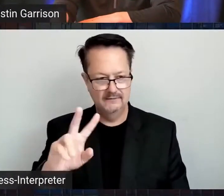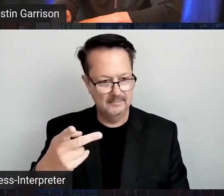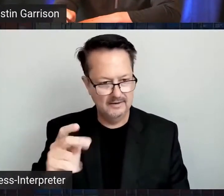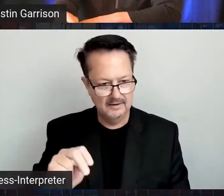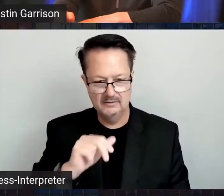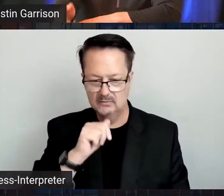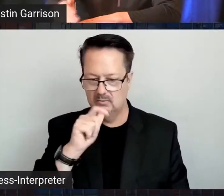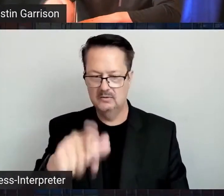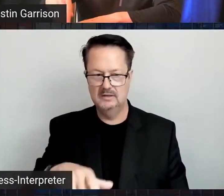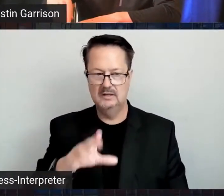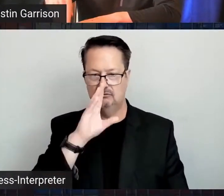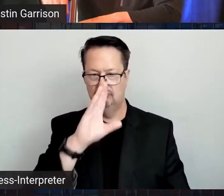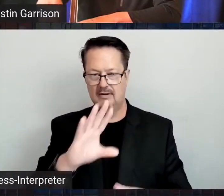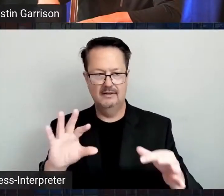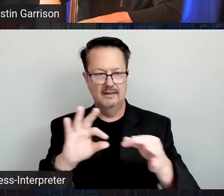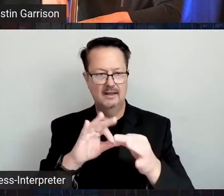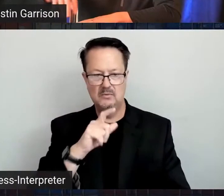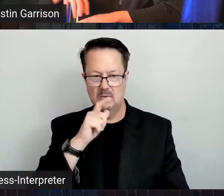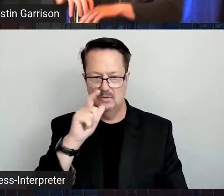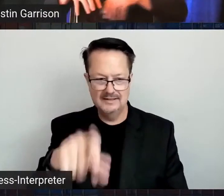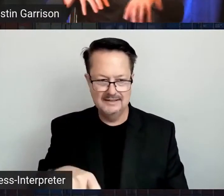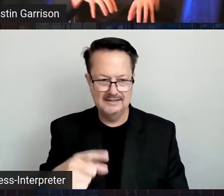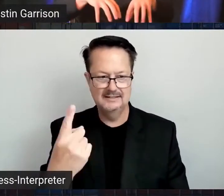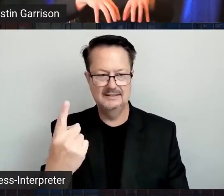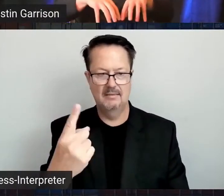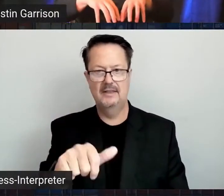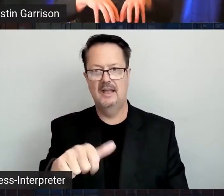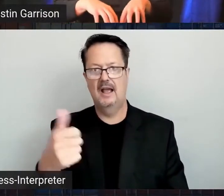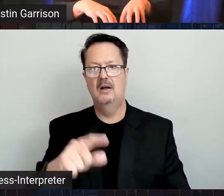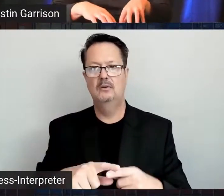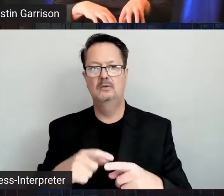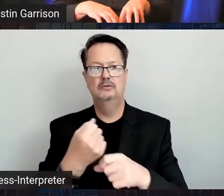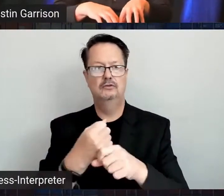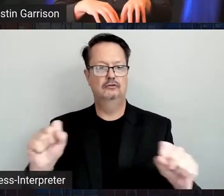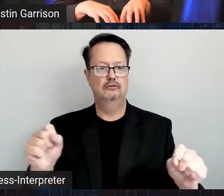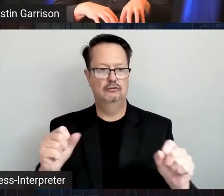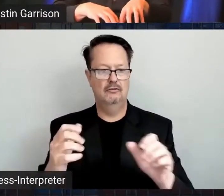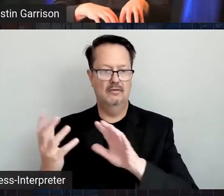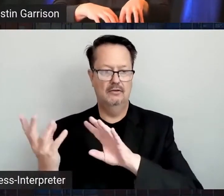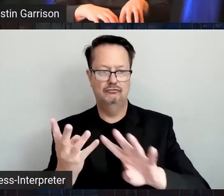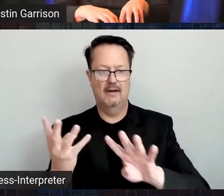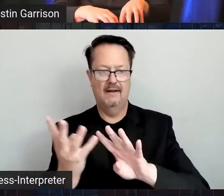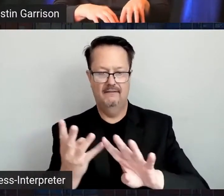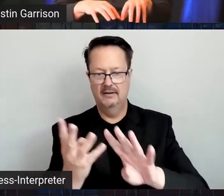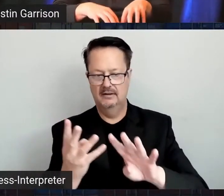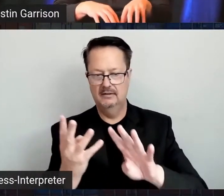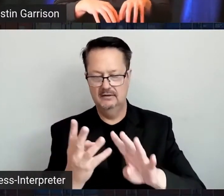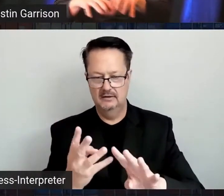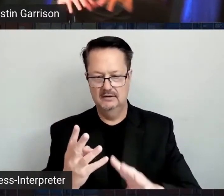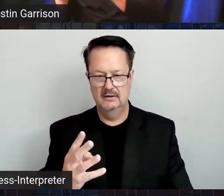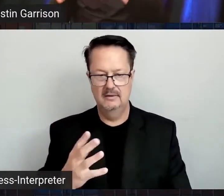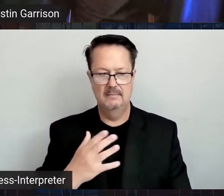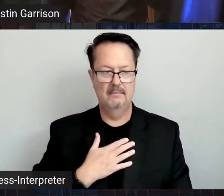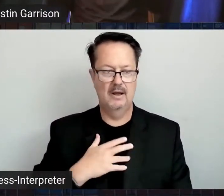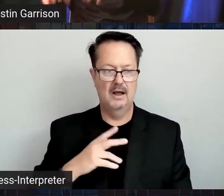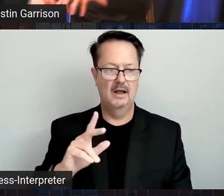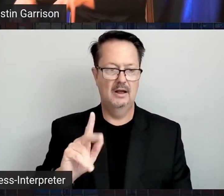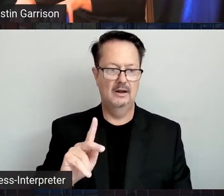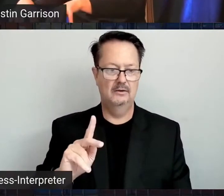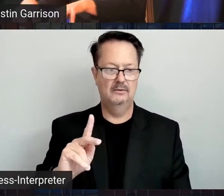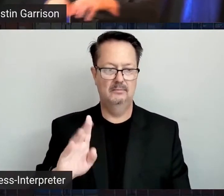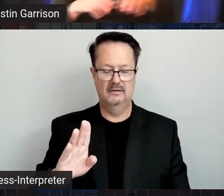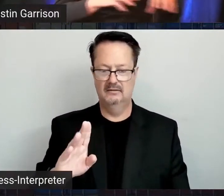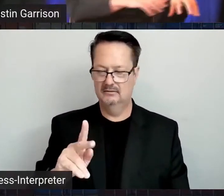need something else to secure that traffic from my Kubernetes cluster anywhere, whether that's an